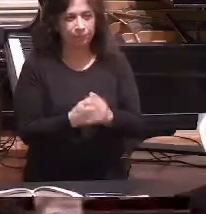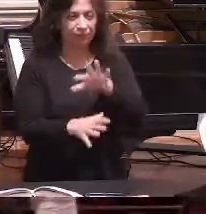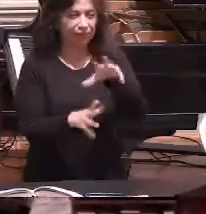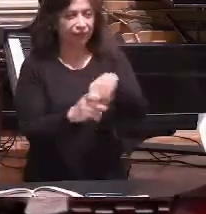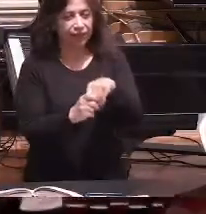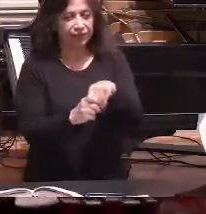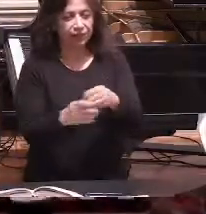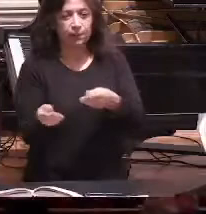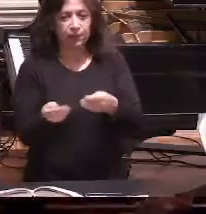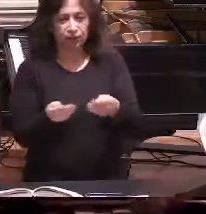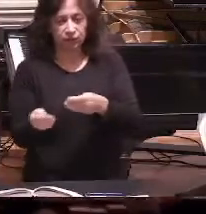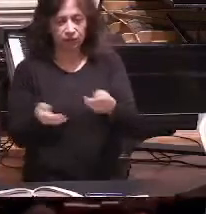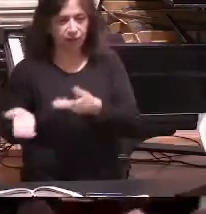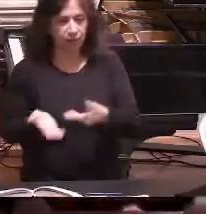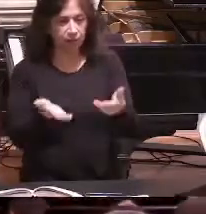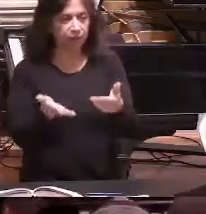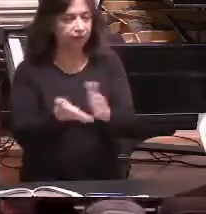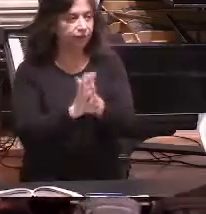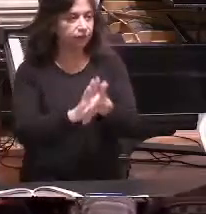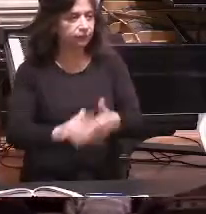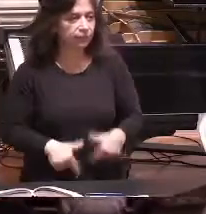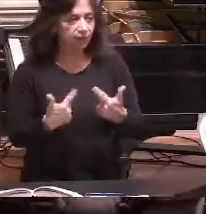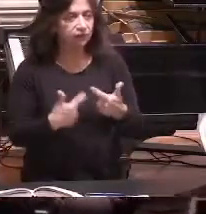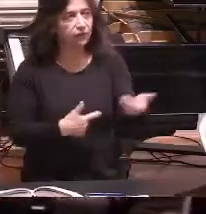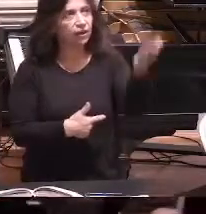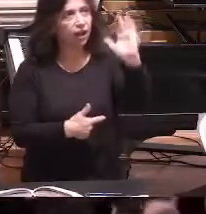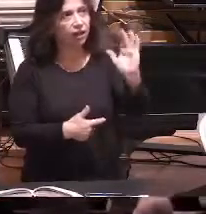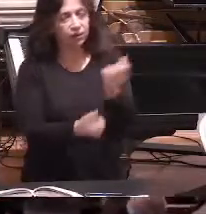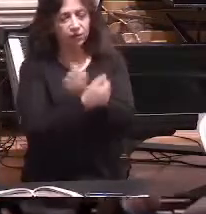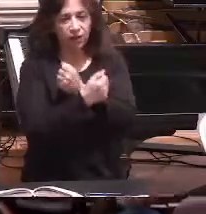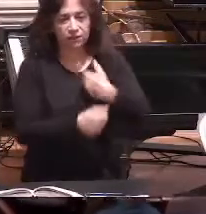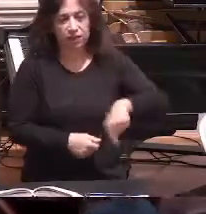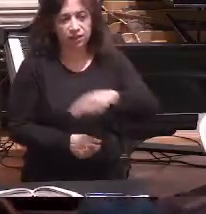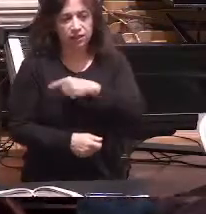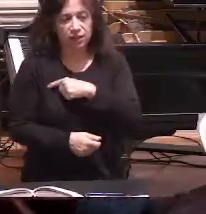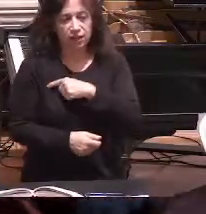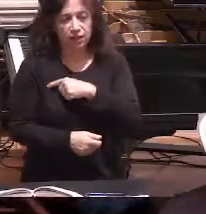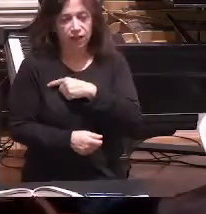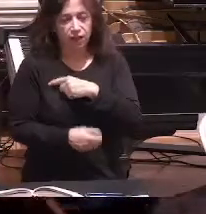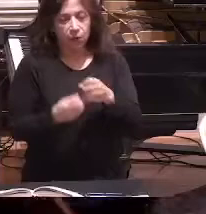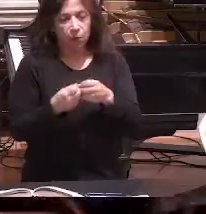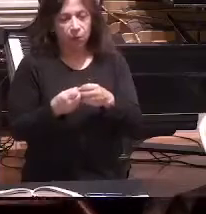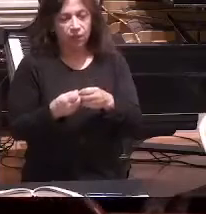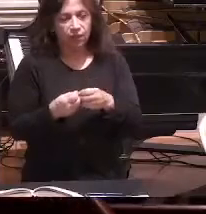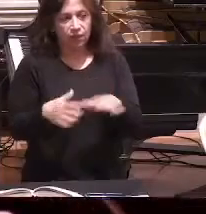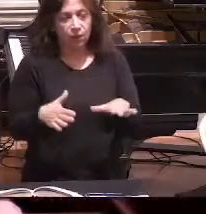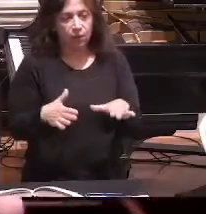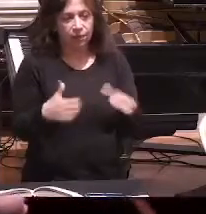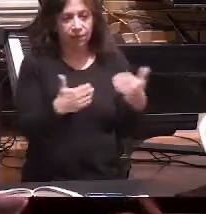engaging in a ministry that brings to life a God that loves us without